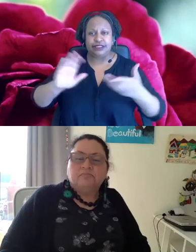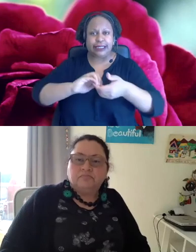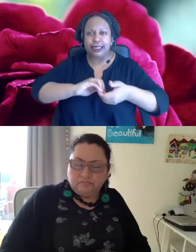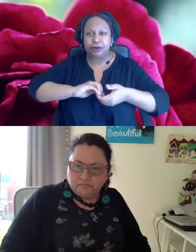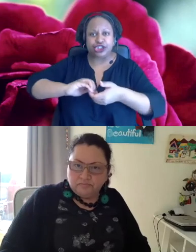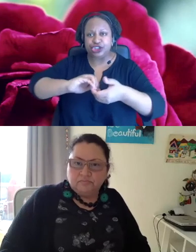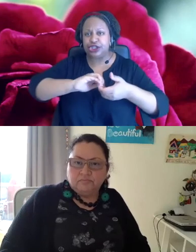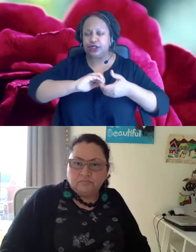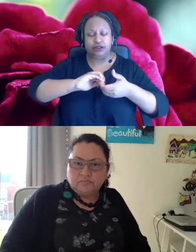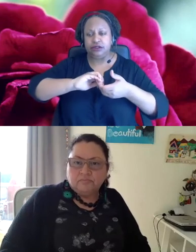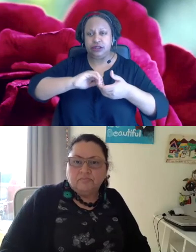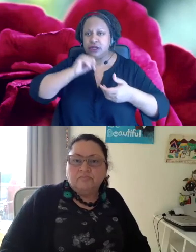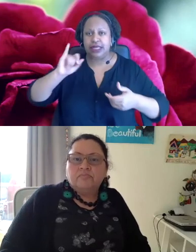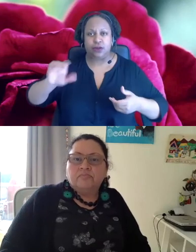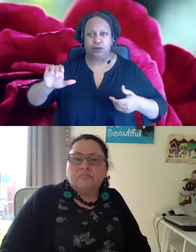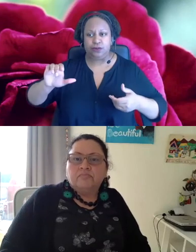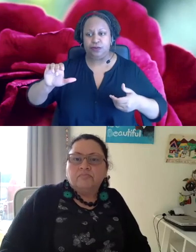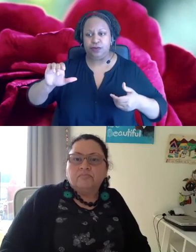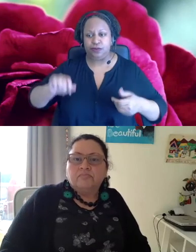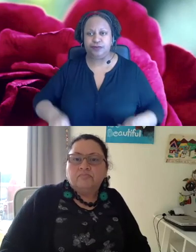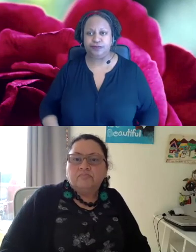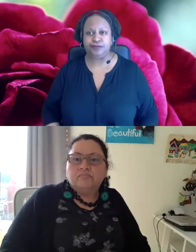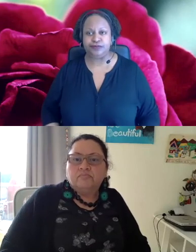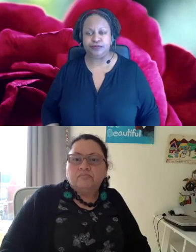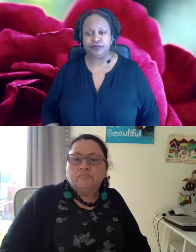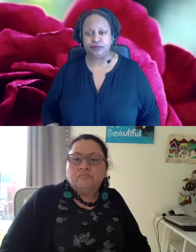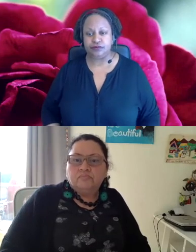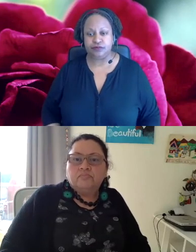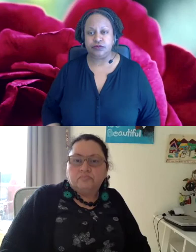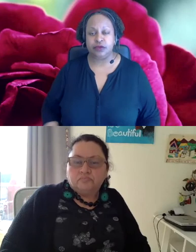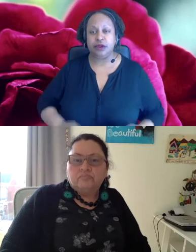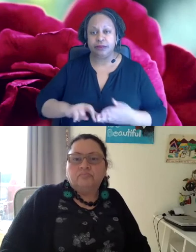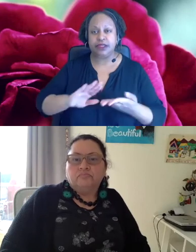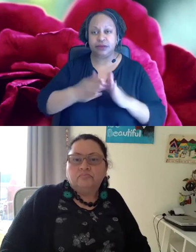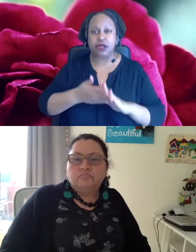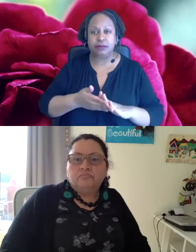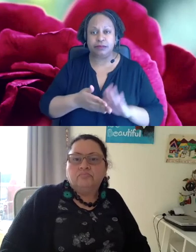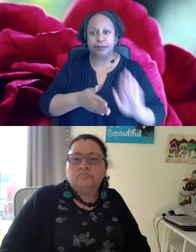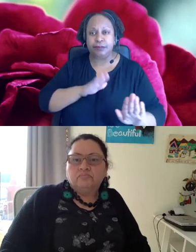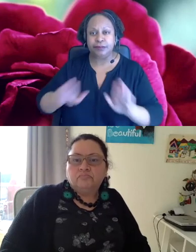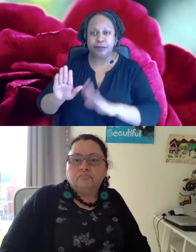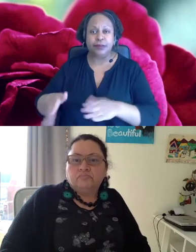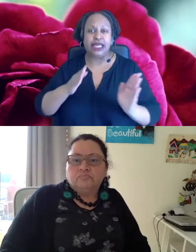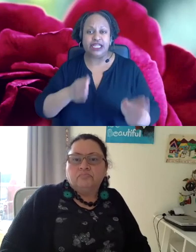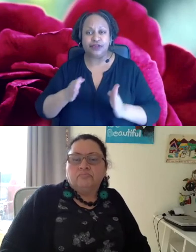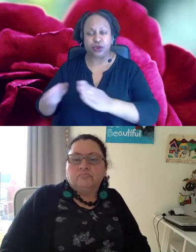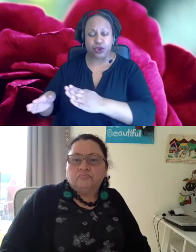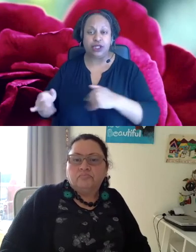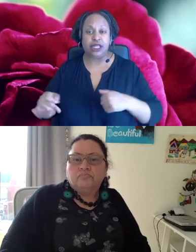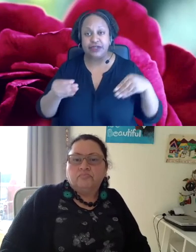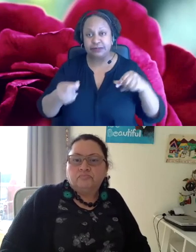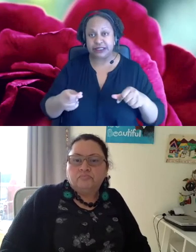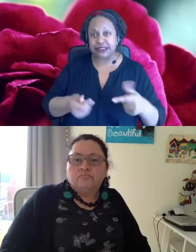It's so it's really, you're breaking it down to the individual. And if there are expenses against the